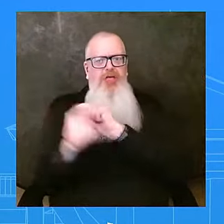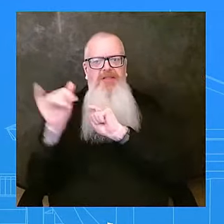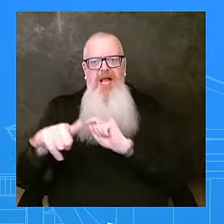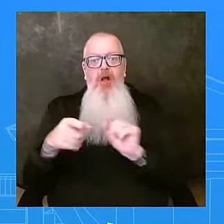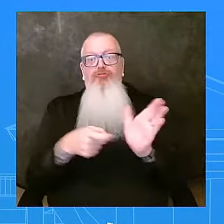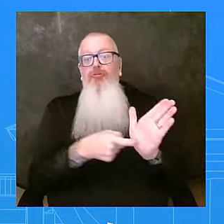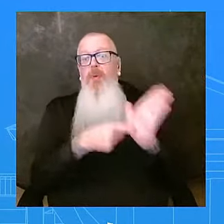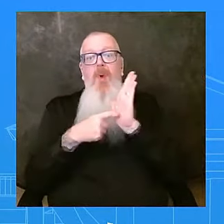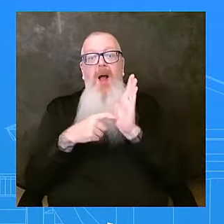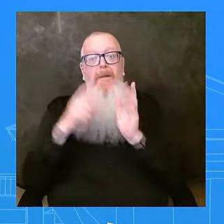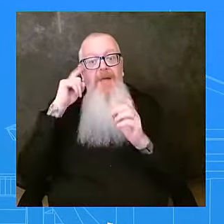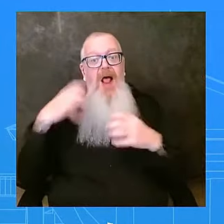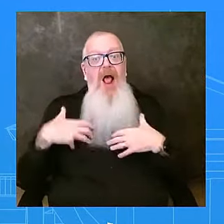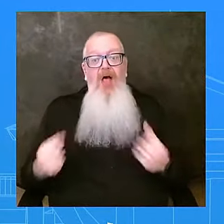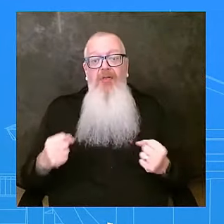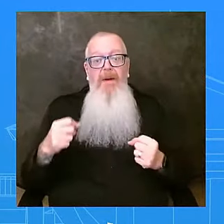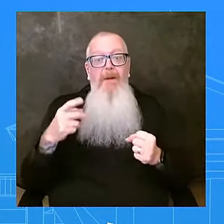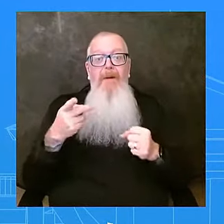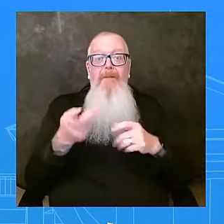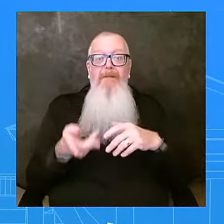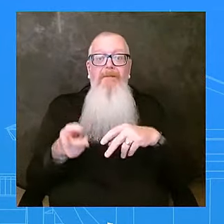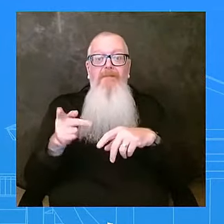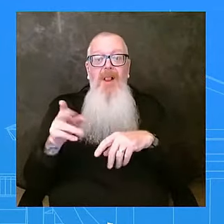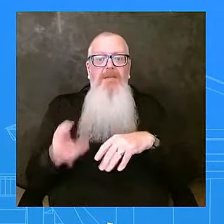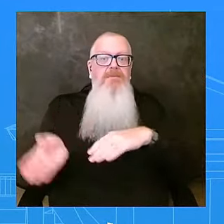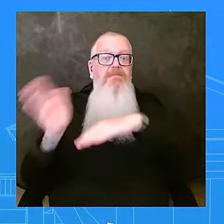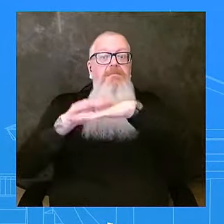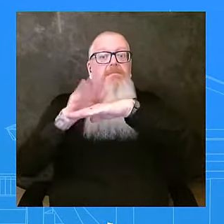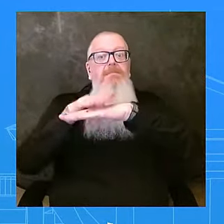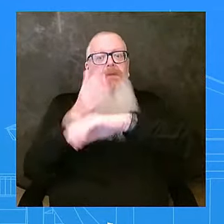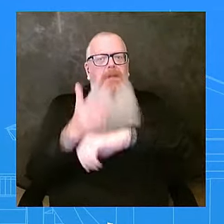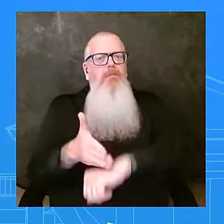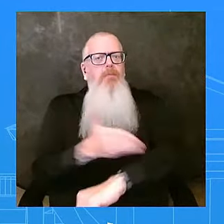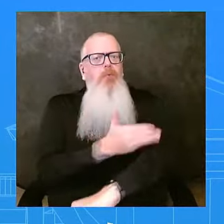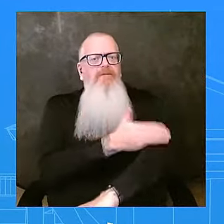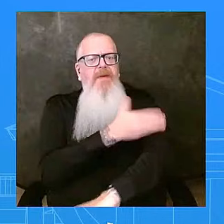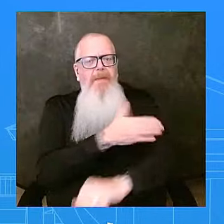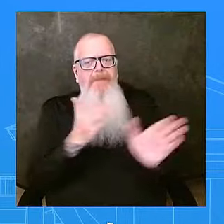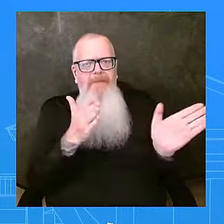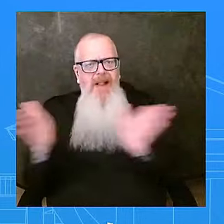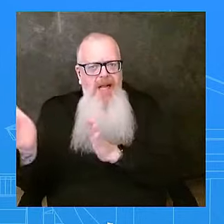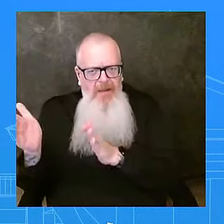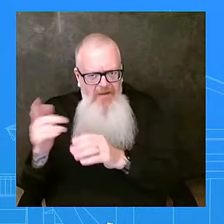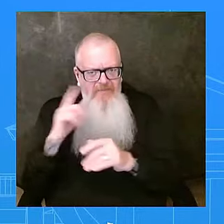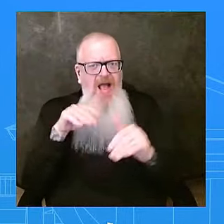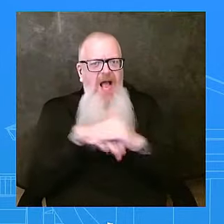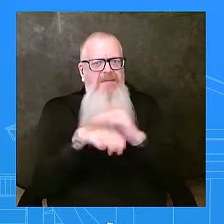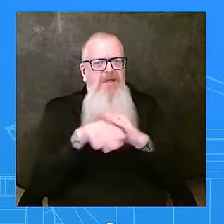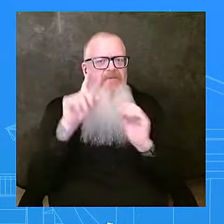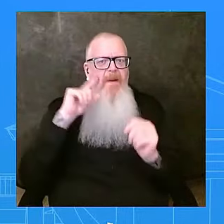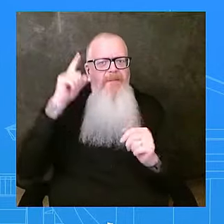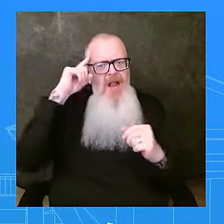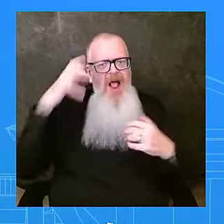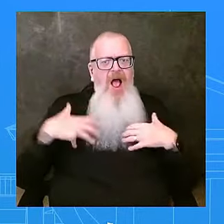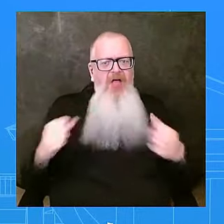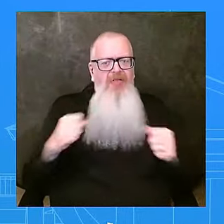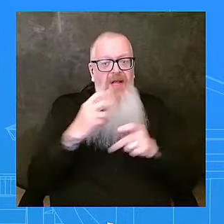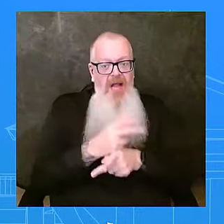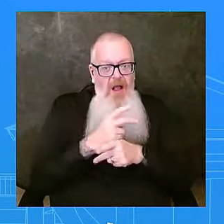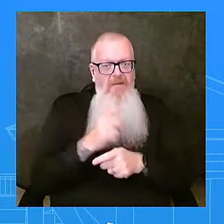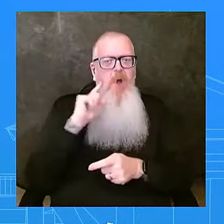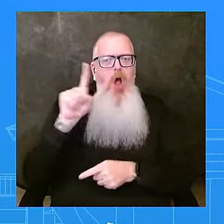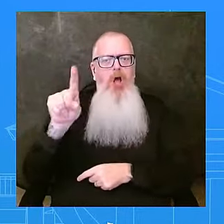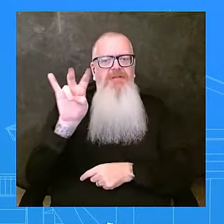will improve and strengthen access to mental health care for 175 million Americans with private health